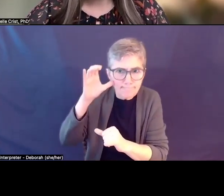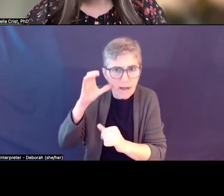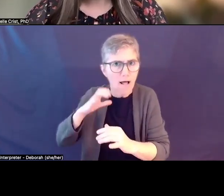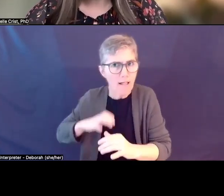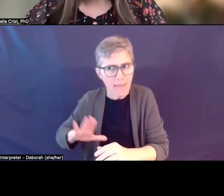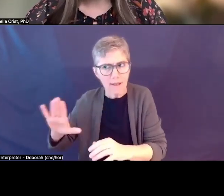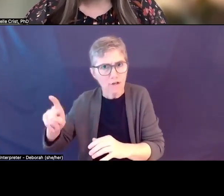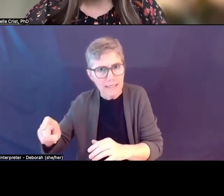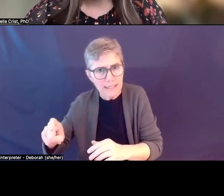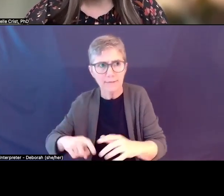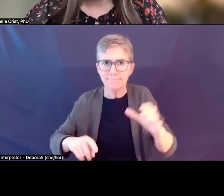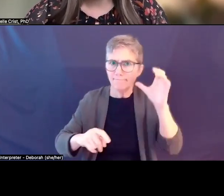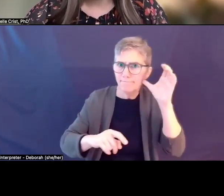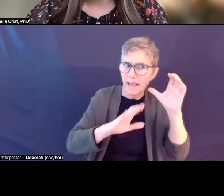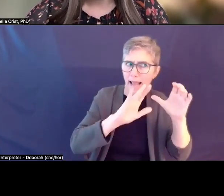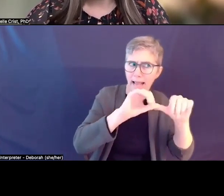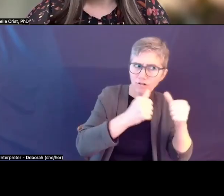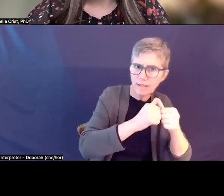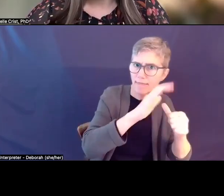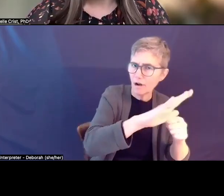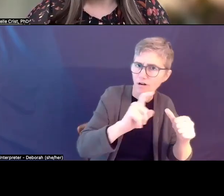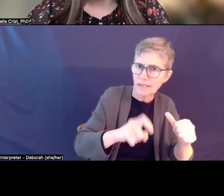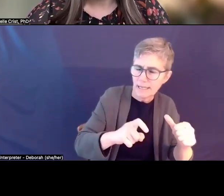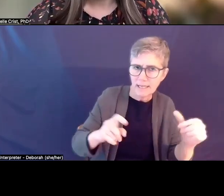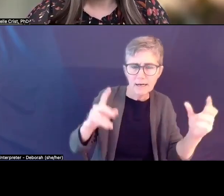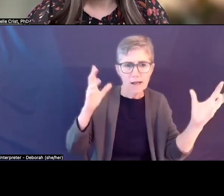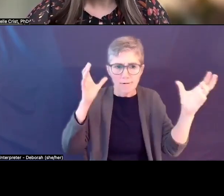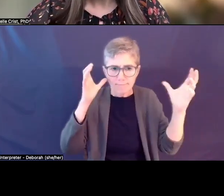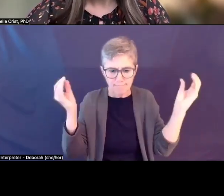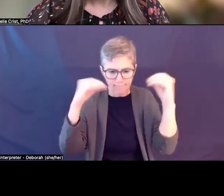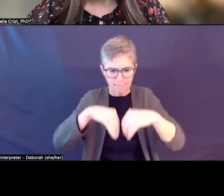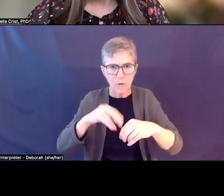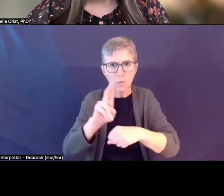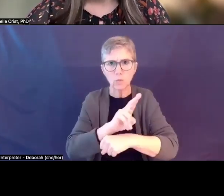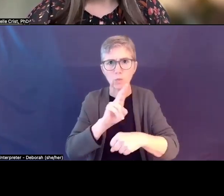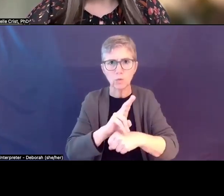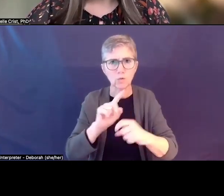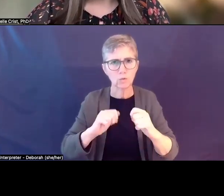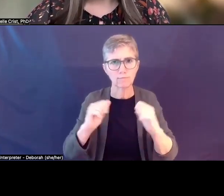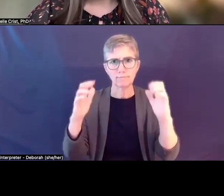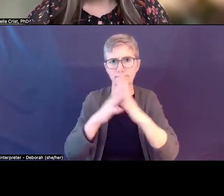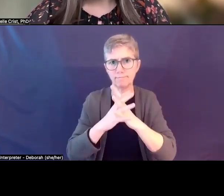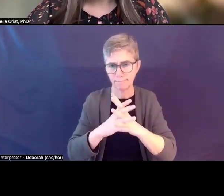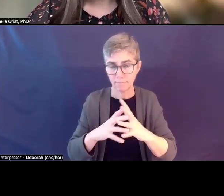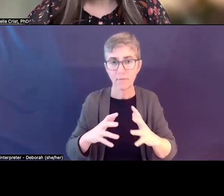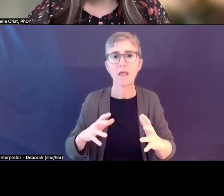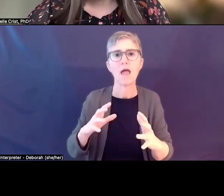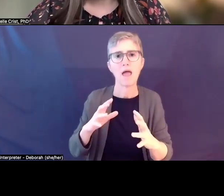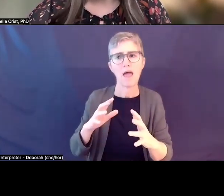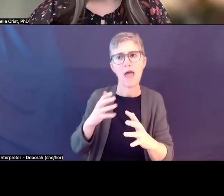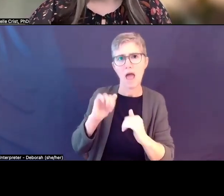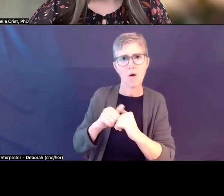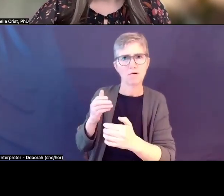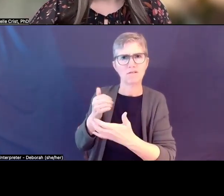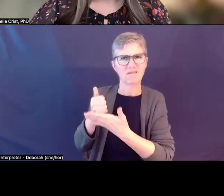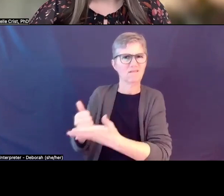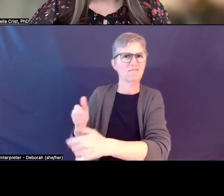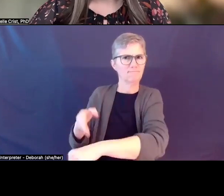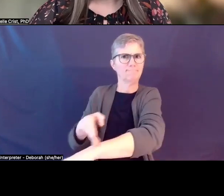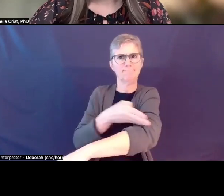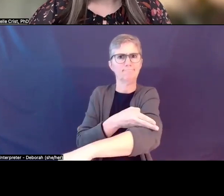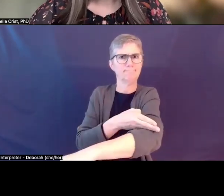and whether a CAB was even a viable option for assisting the support centers in better meeting the needs of its clients through the lens of the